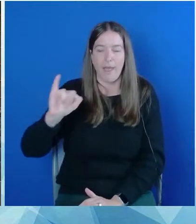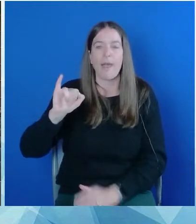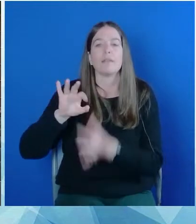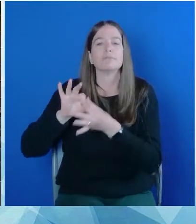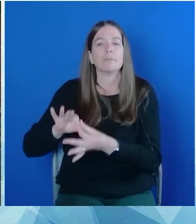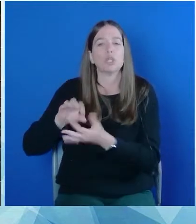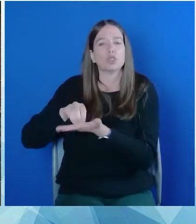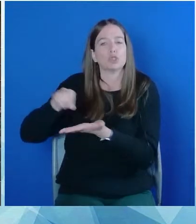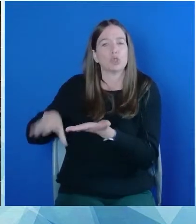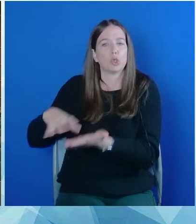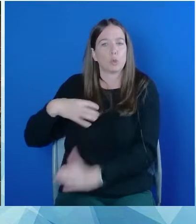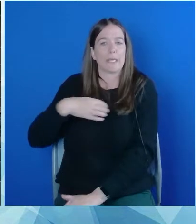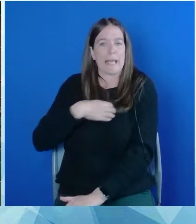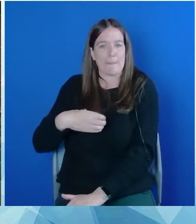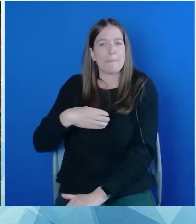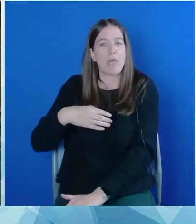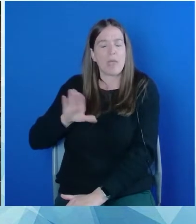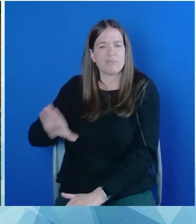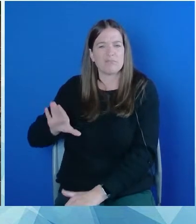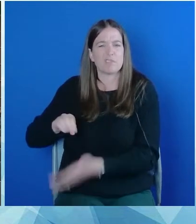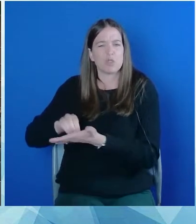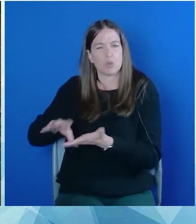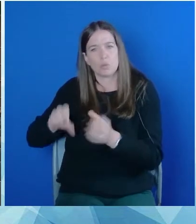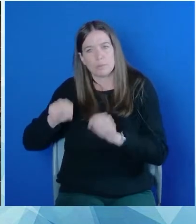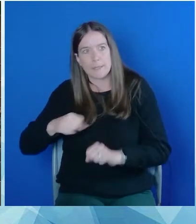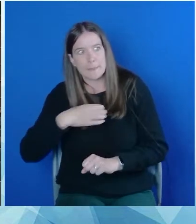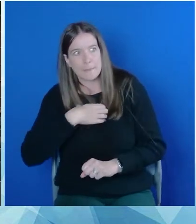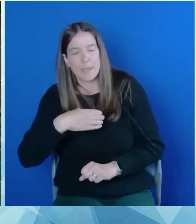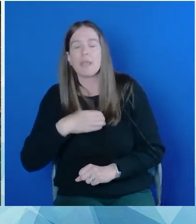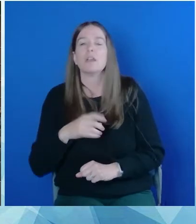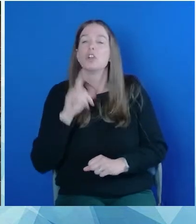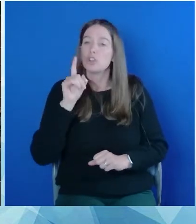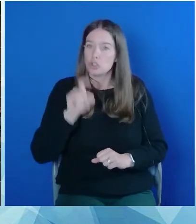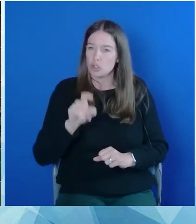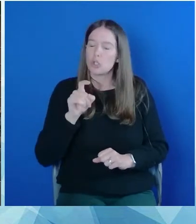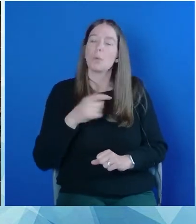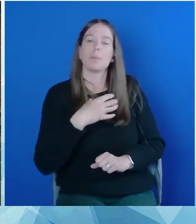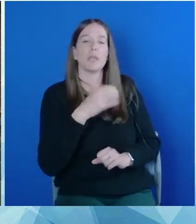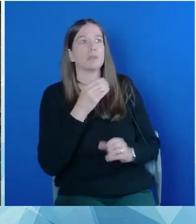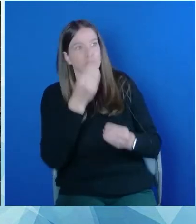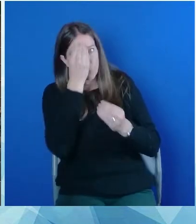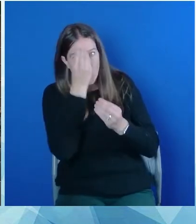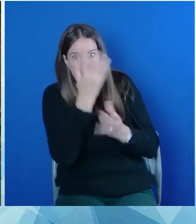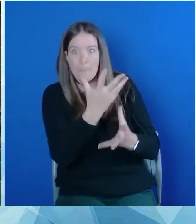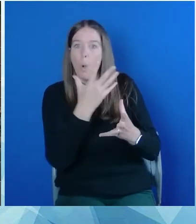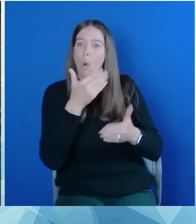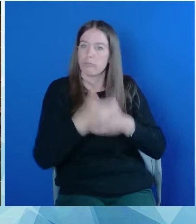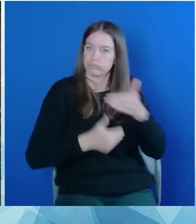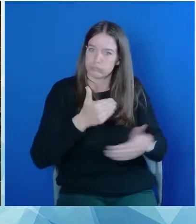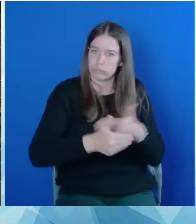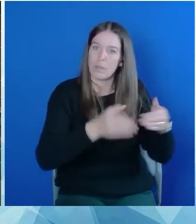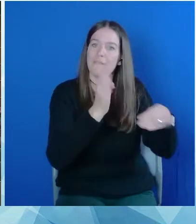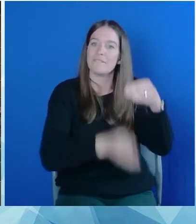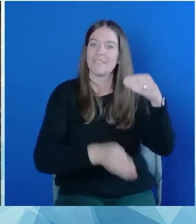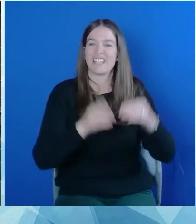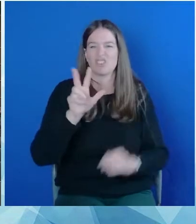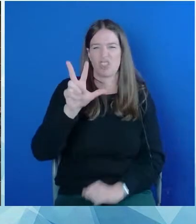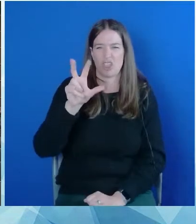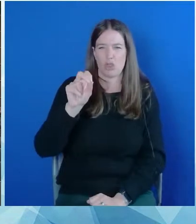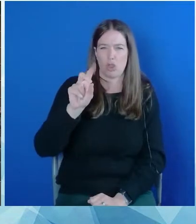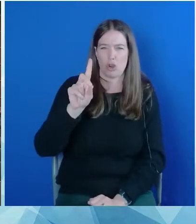They should be reported and completed within 30 days, but there is no information provided to parent per